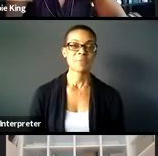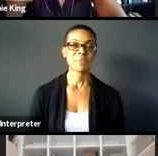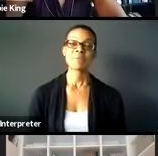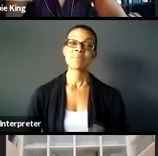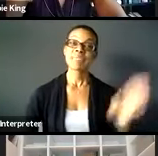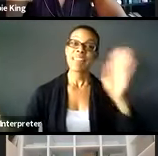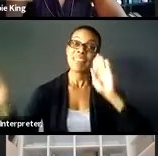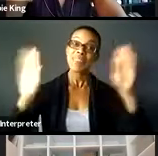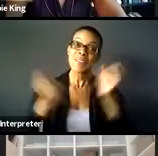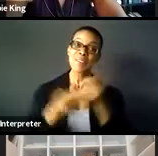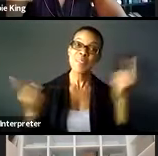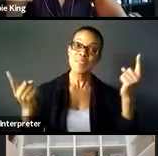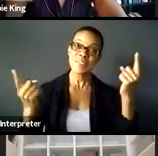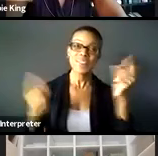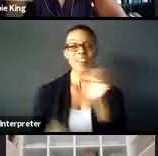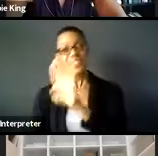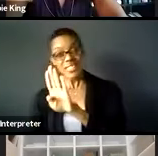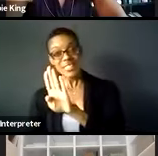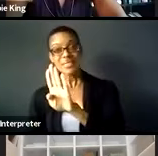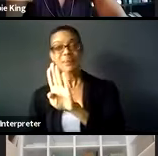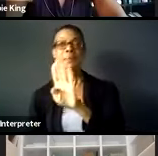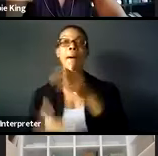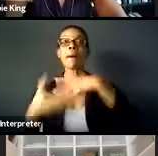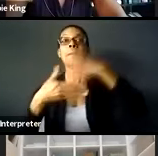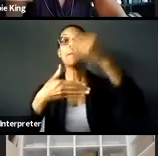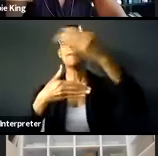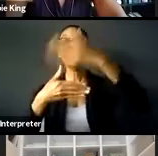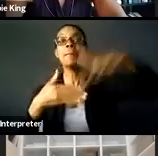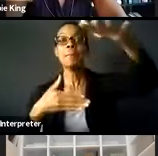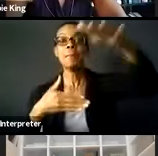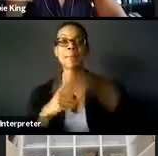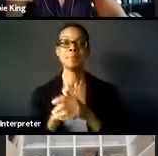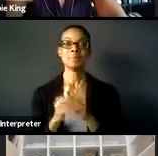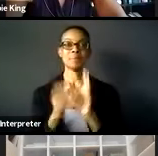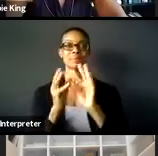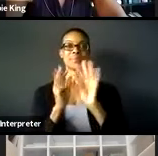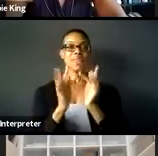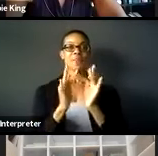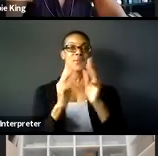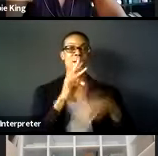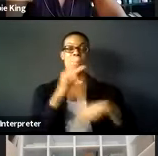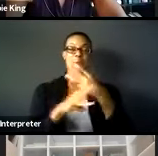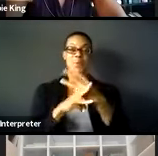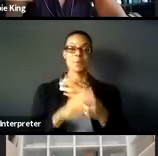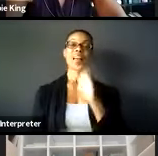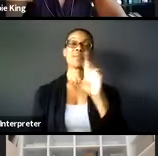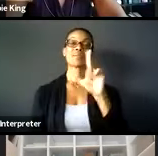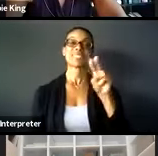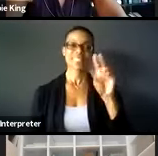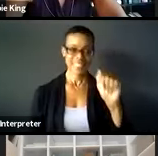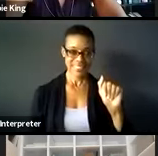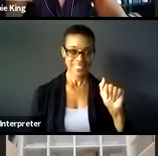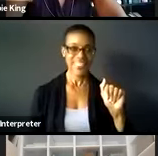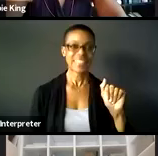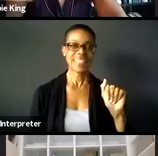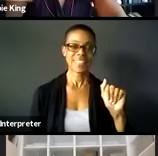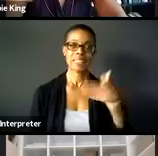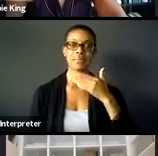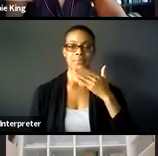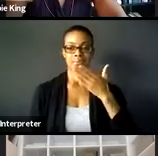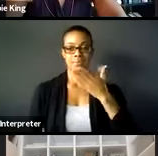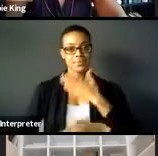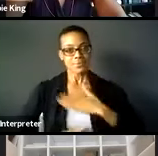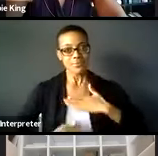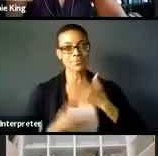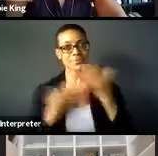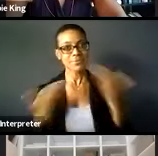Hello, everyone on Facebook and beyond in the internet world. I'm Celina Caesar-Chavannes. It's a pleasure for me to be here. I want to